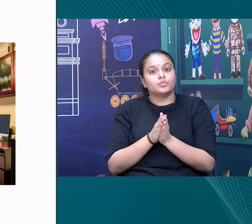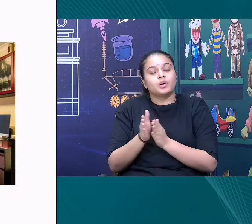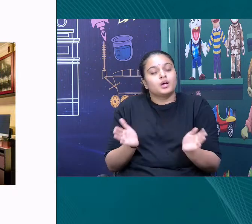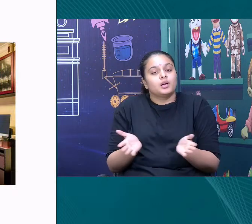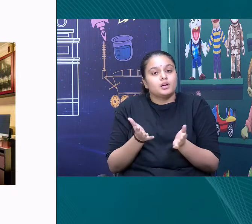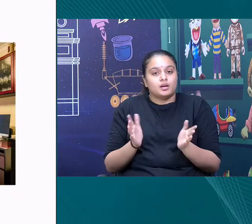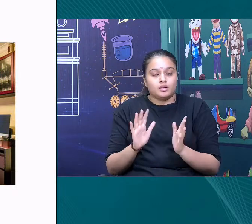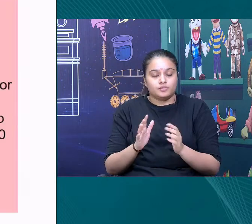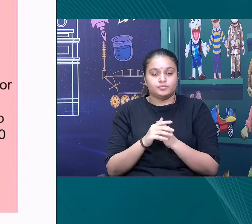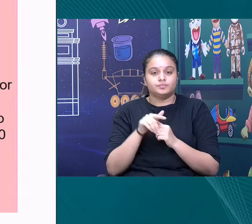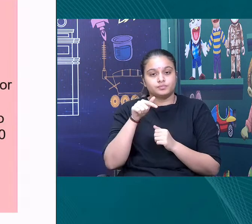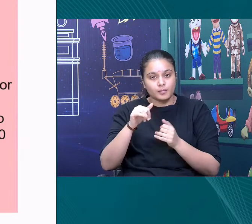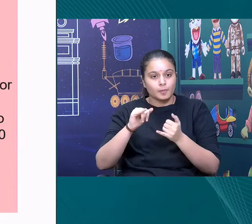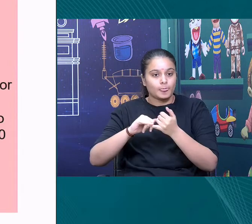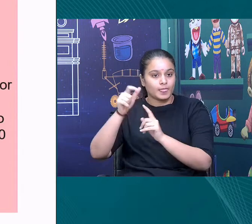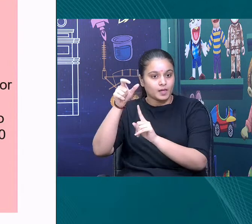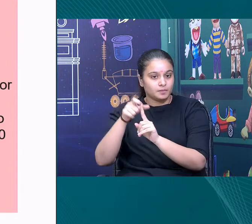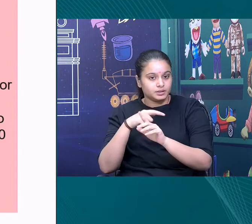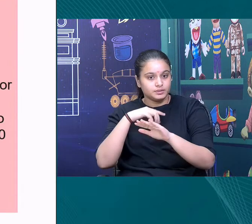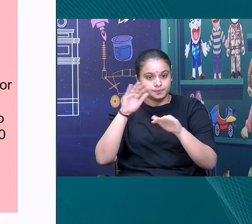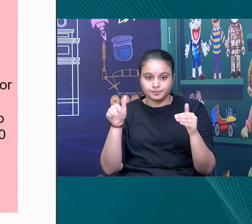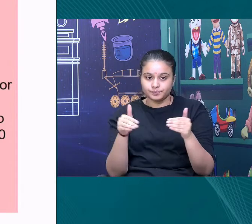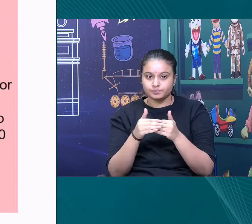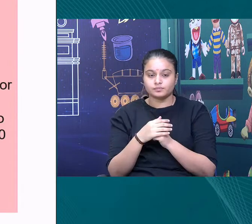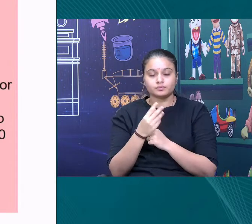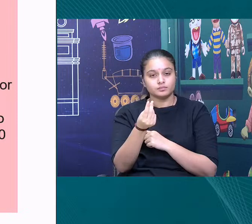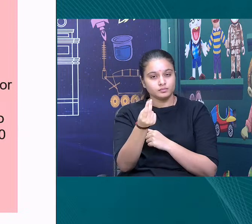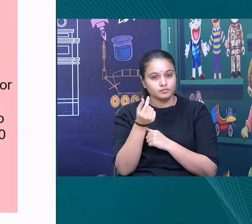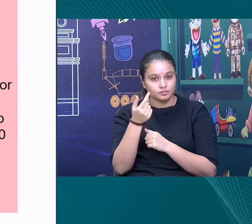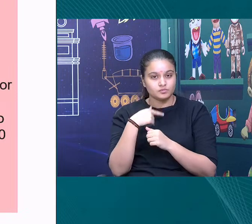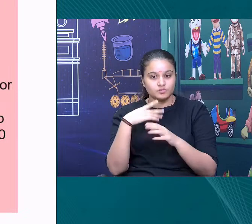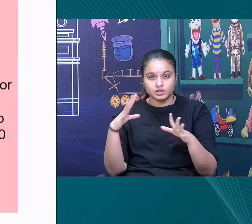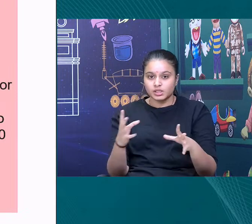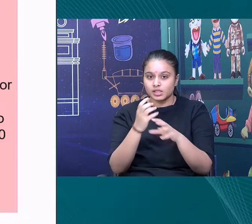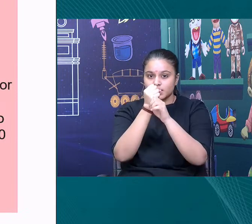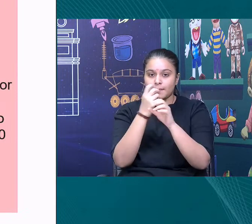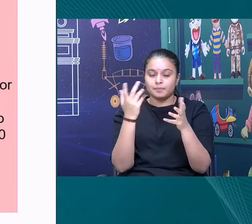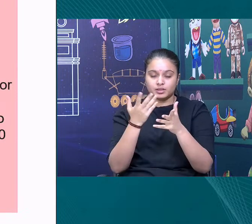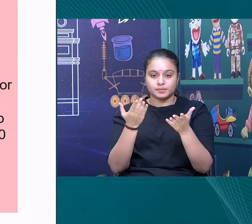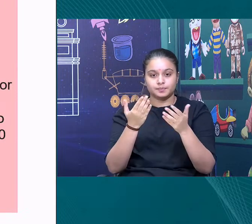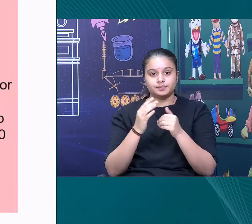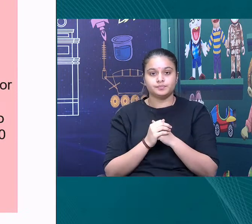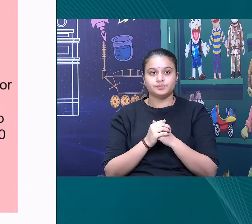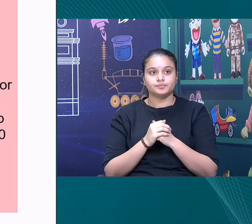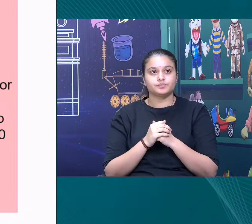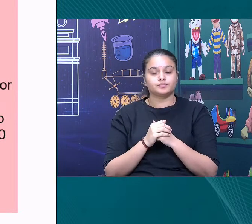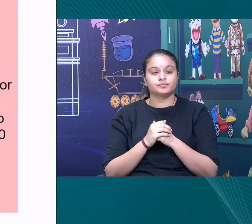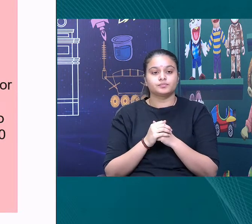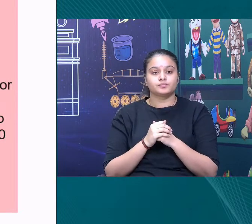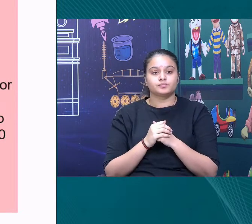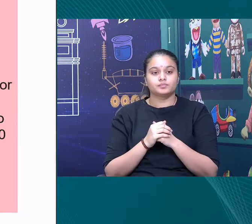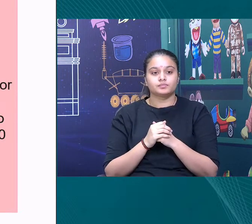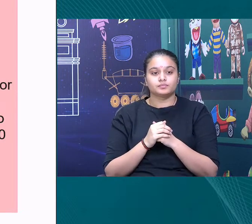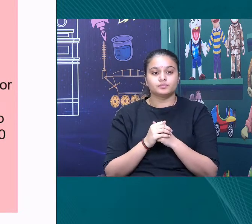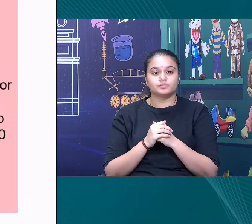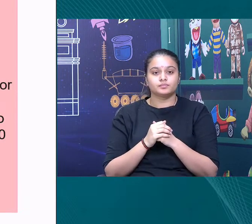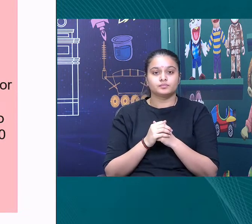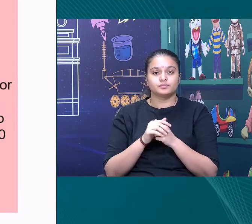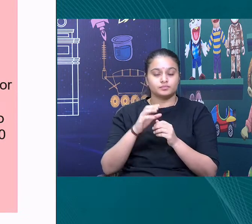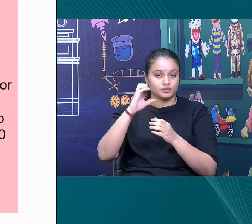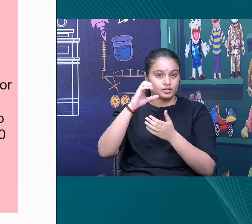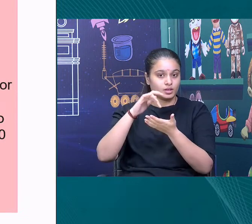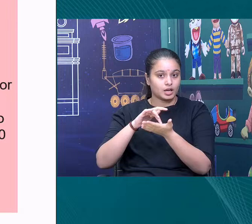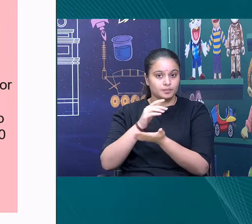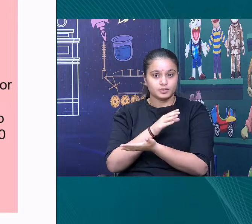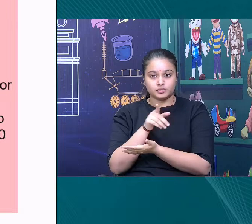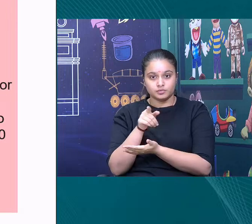and met Mr. Stephen Hawking. Now let's quickly look at the summary of this chapter. So this visit to